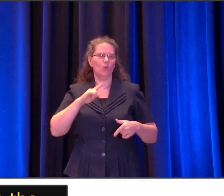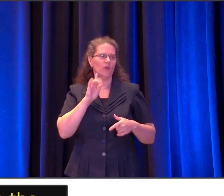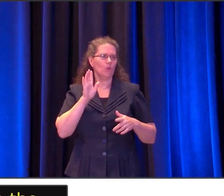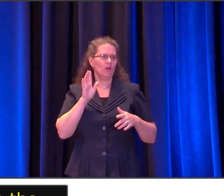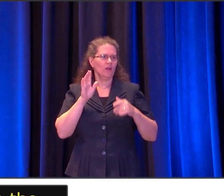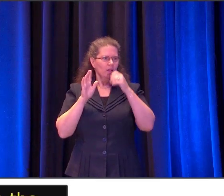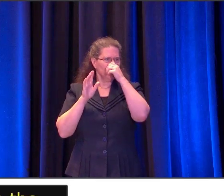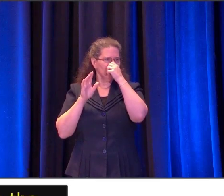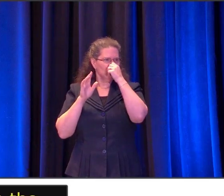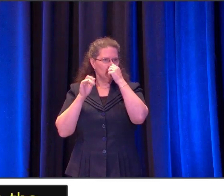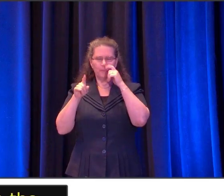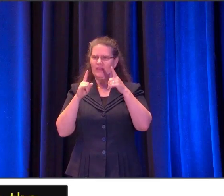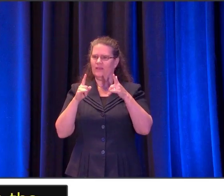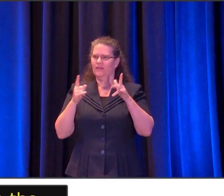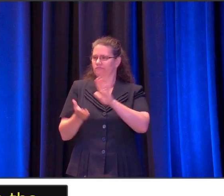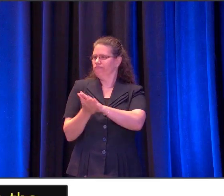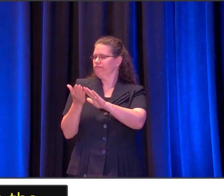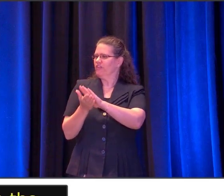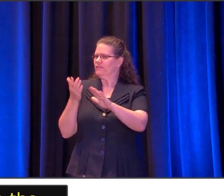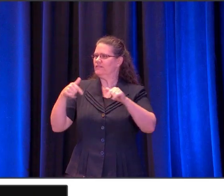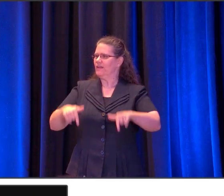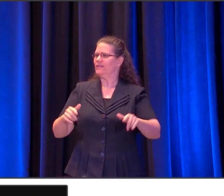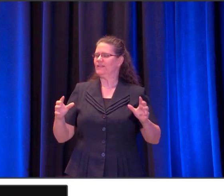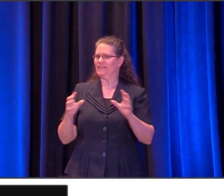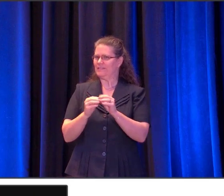be conducting this meeting.